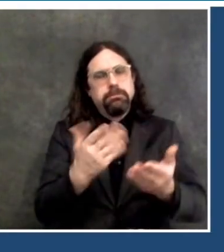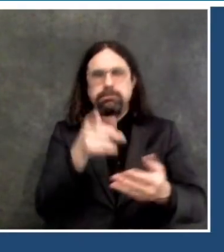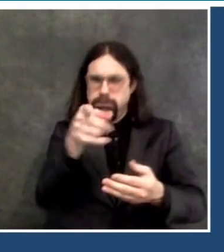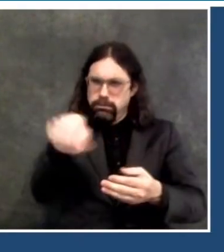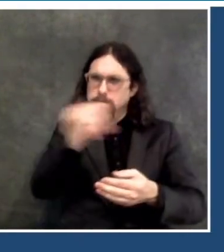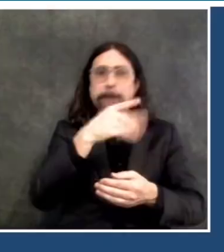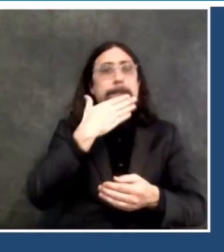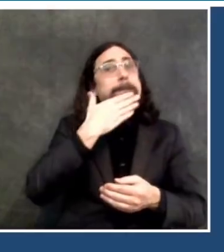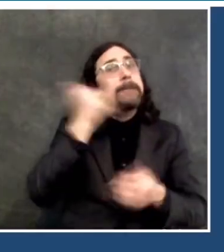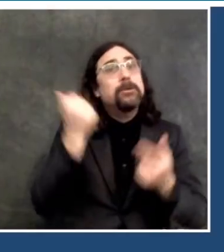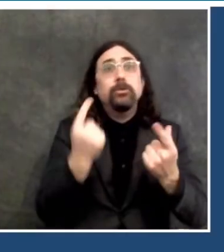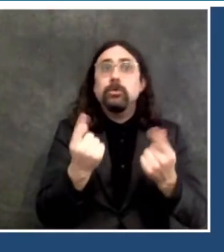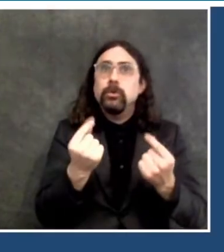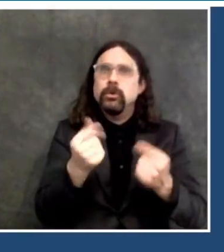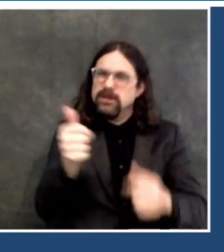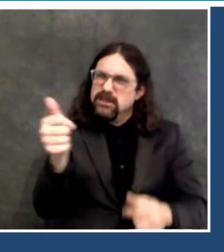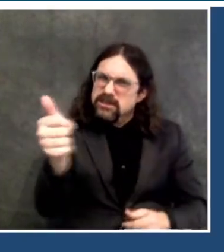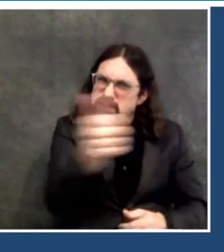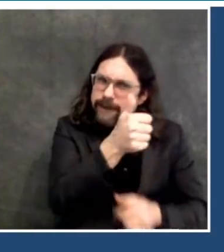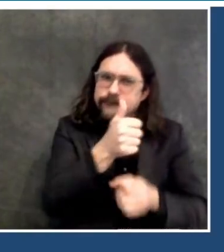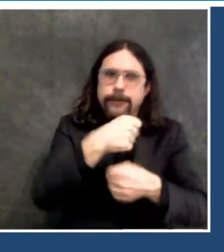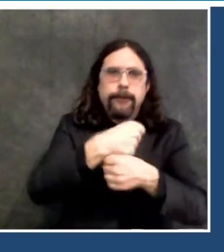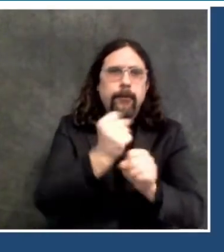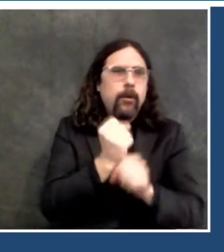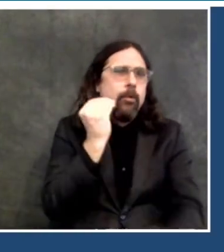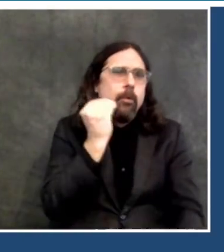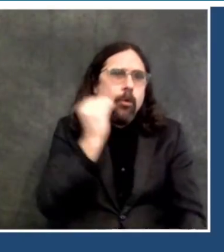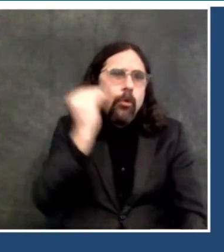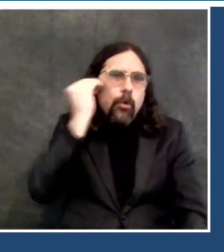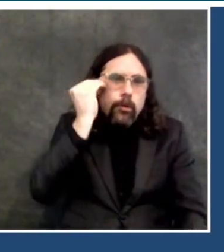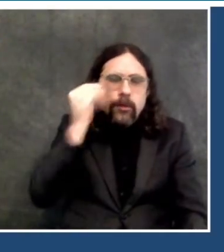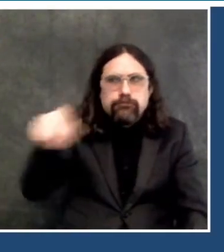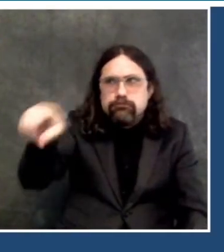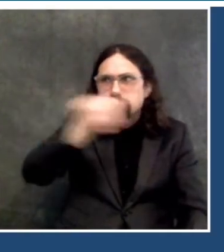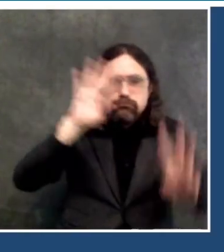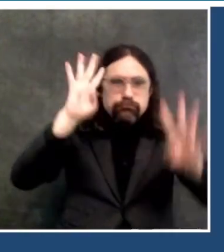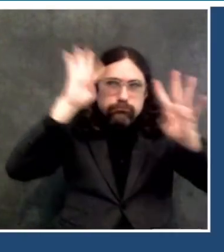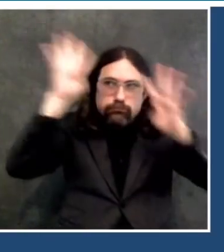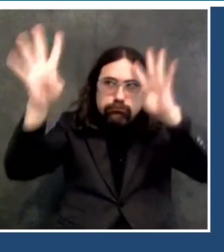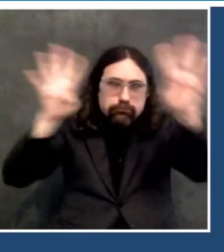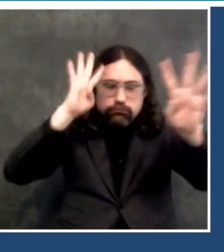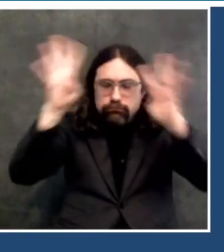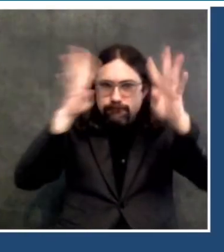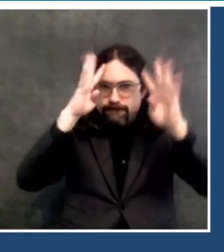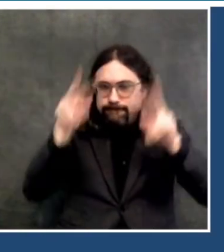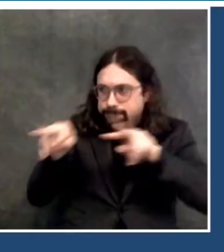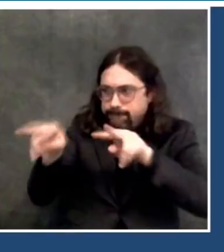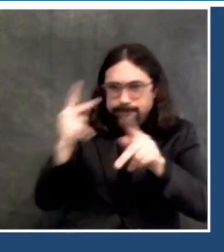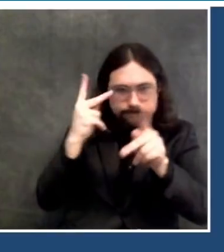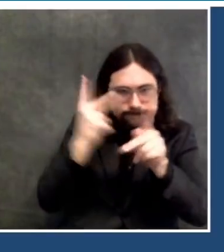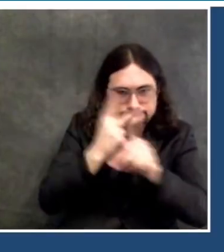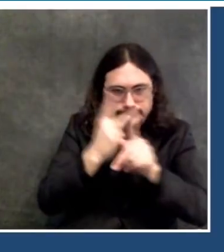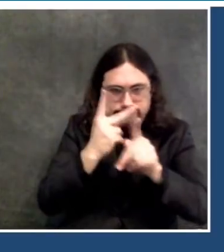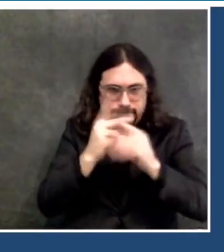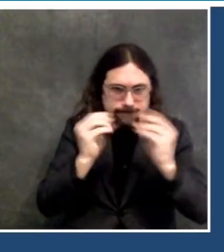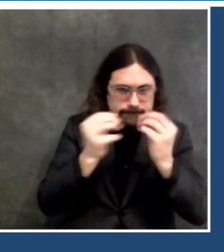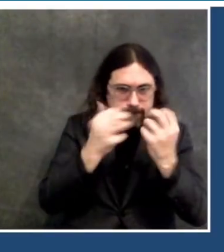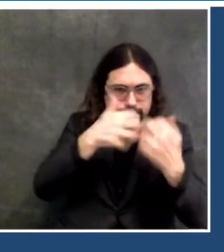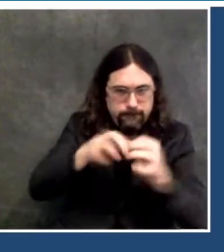amount of misunderstanding, and we're all dealing with so much information and so many things that are kind of tough to understand and